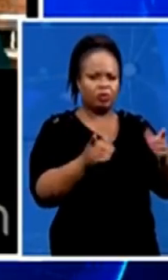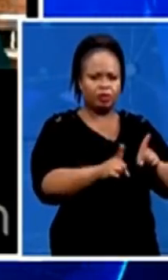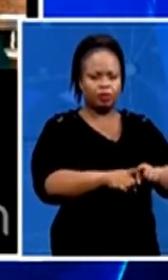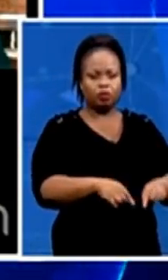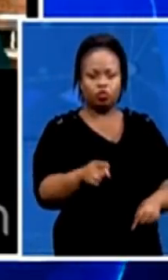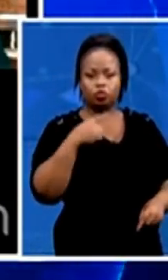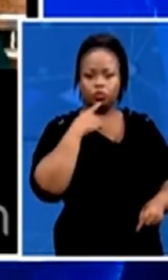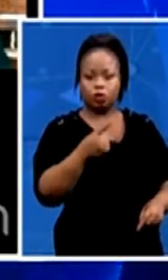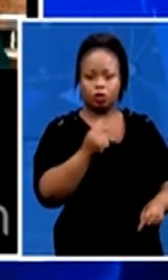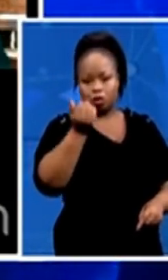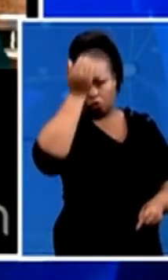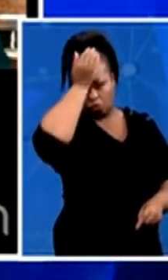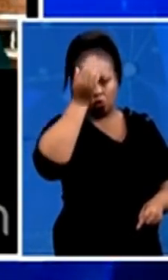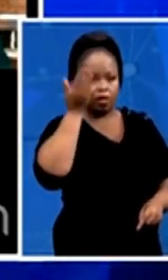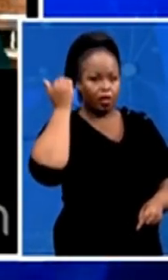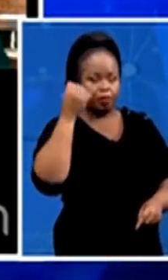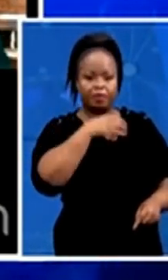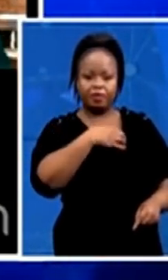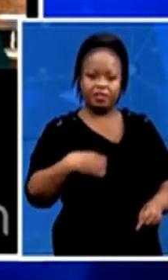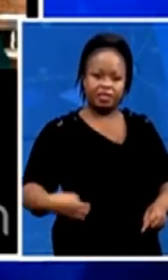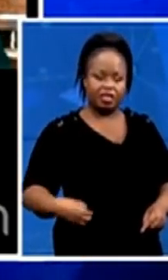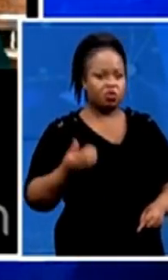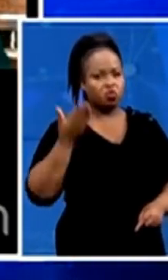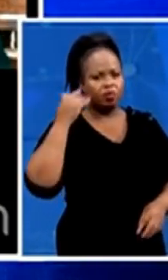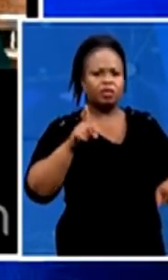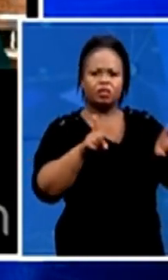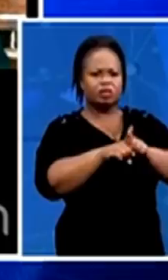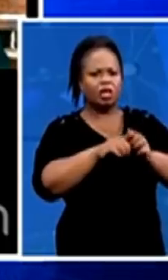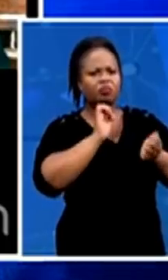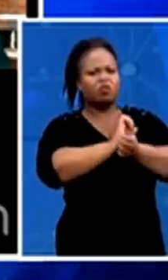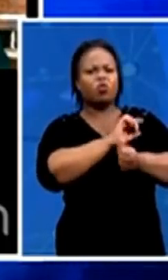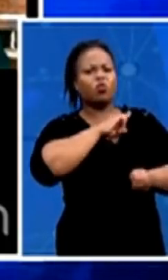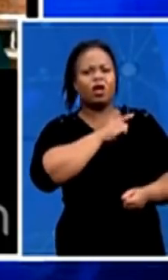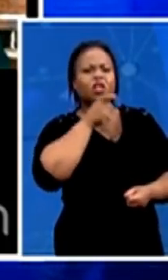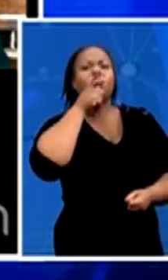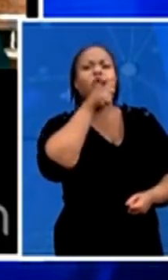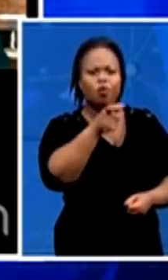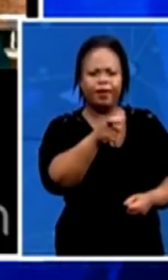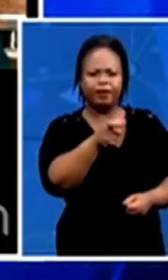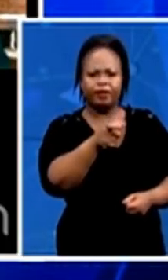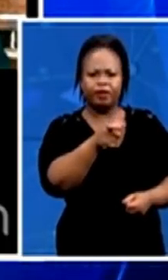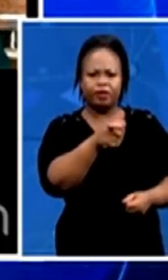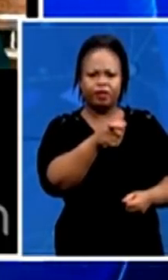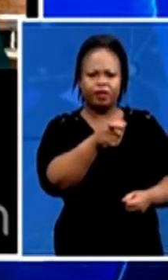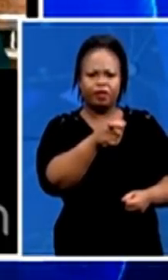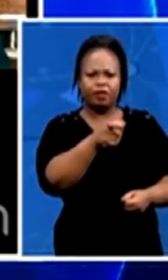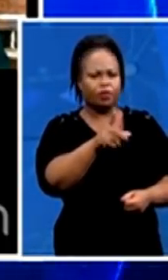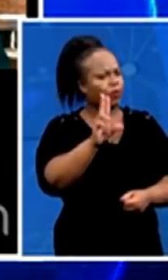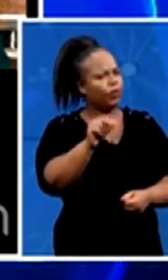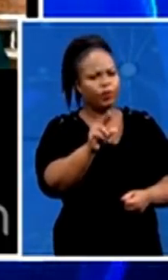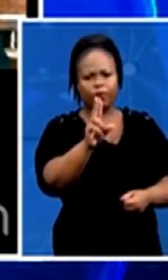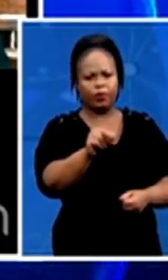Zuma was also convicted of something, or rather his utterances, just like Mr. Reino de Beer